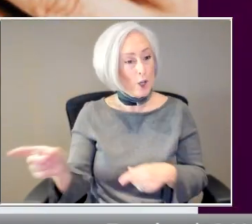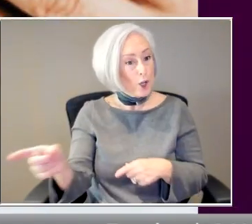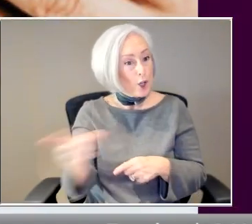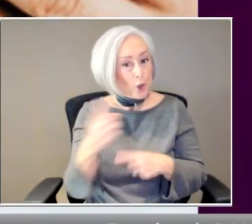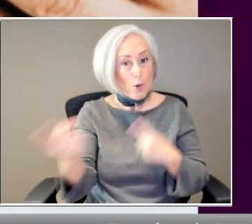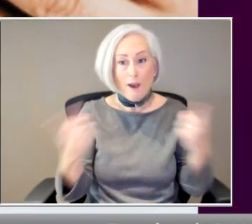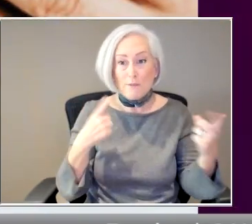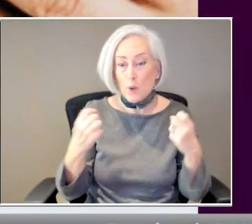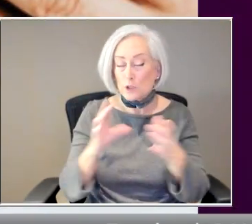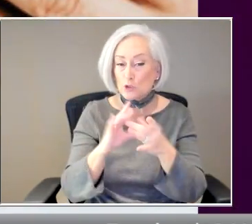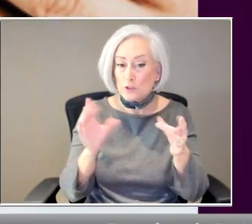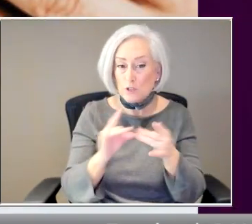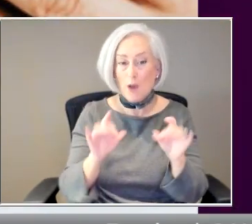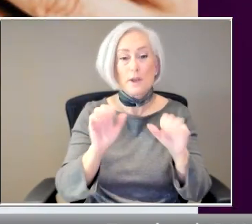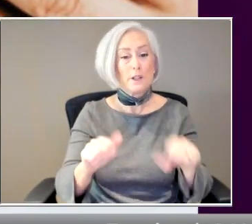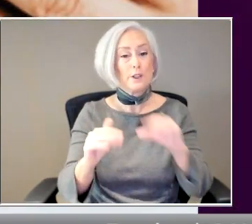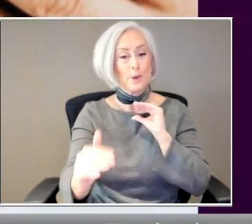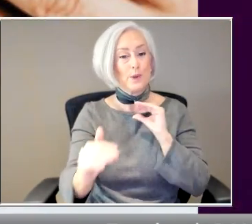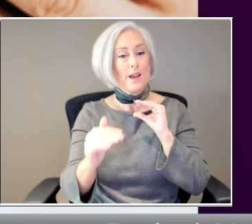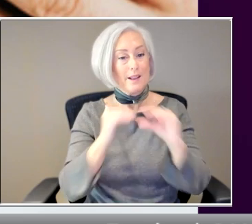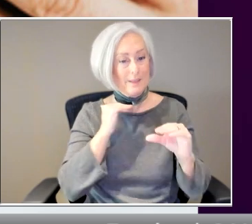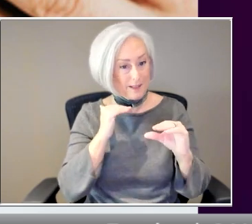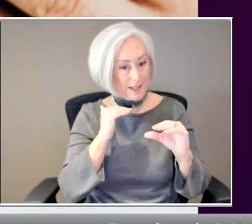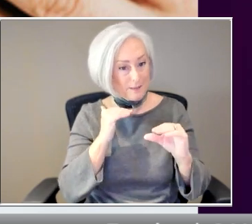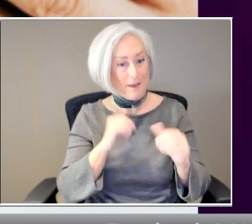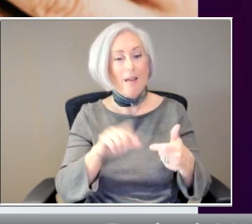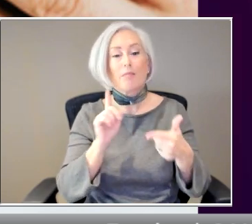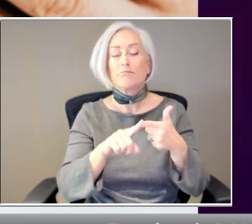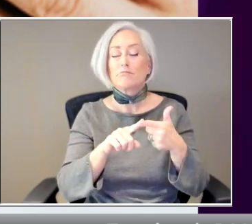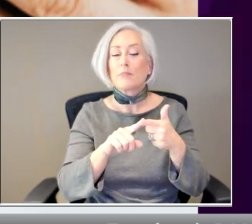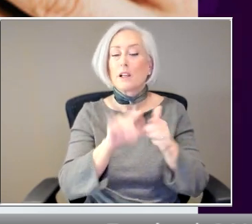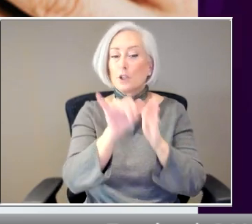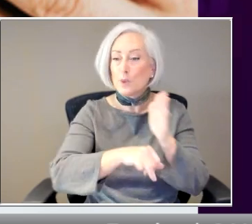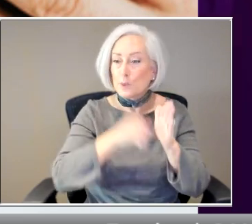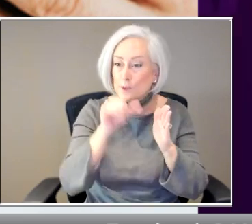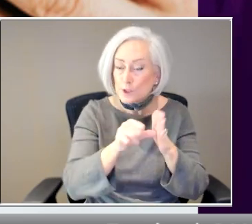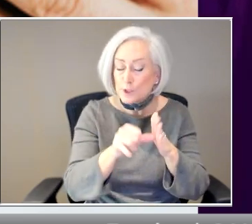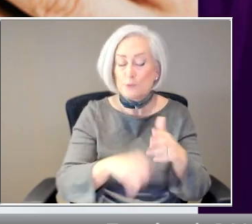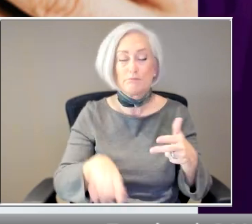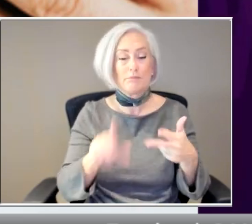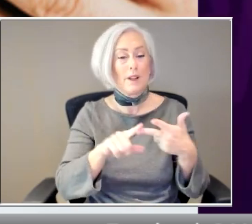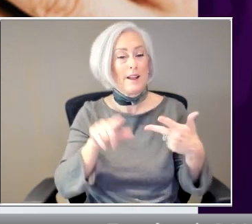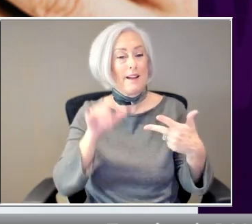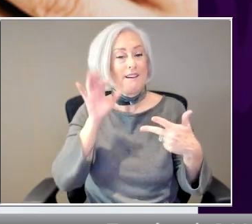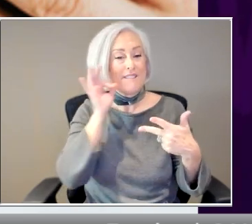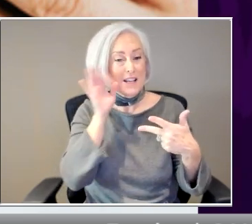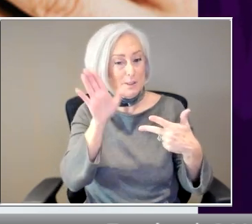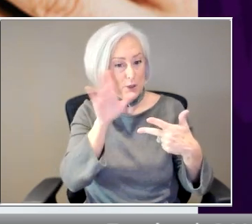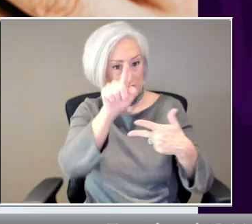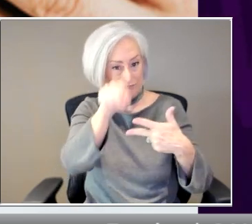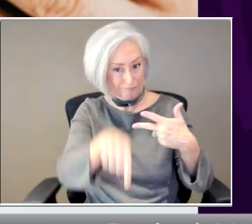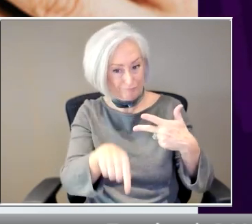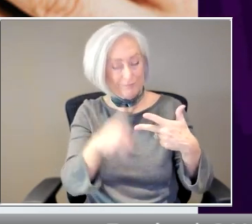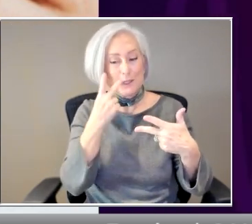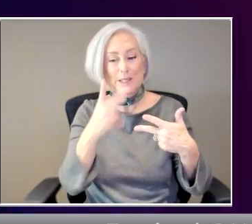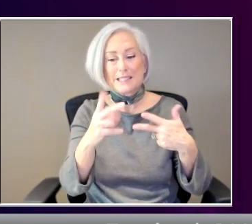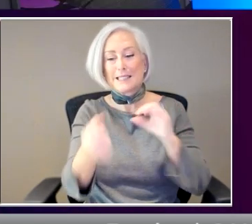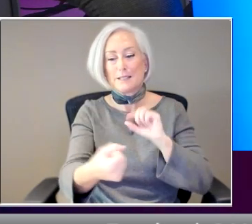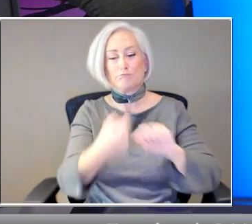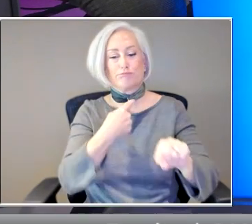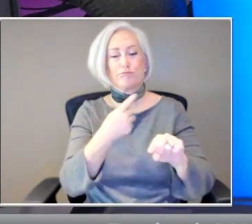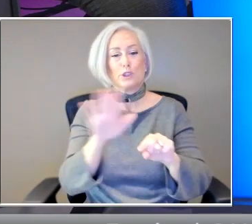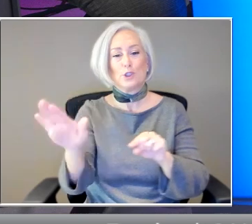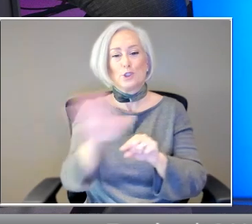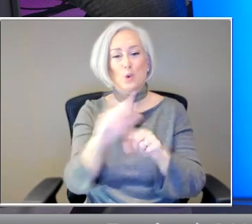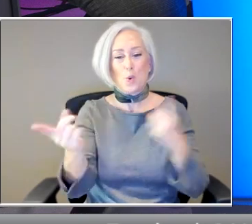can send it to us on YouTube, Facebook, the All Things Heart email. All the links on how you can connect with us right now in real time are there on